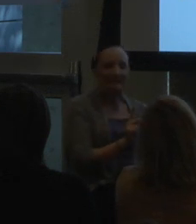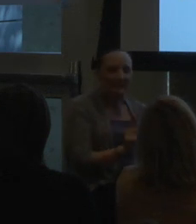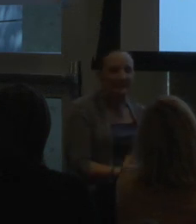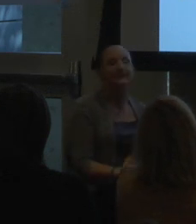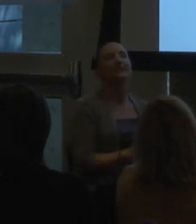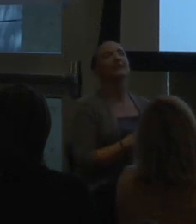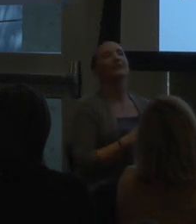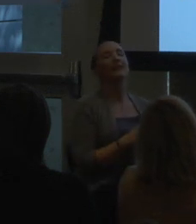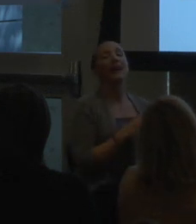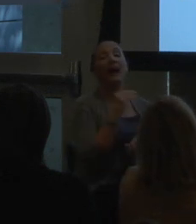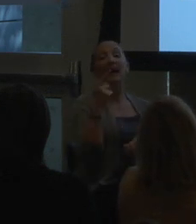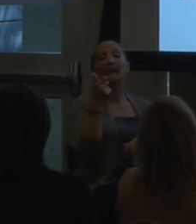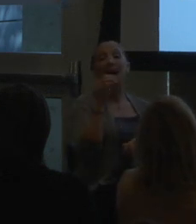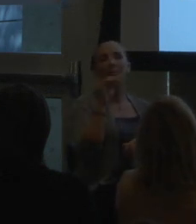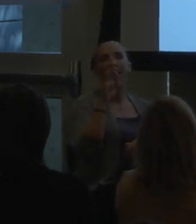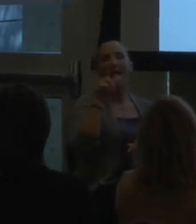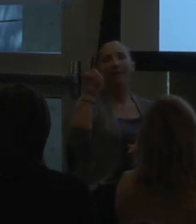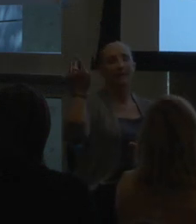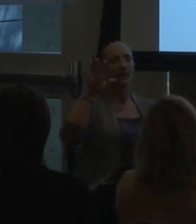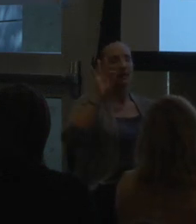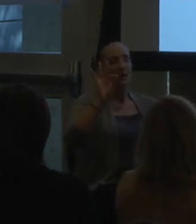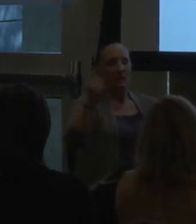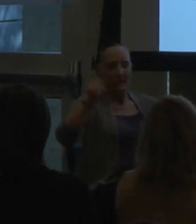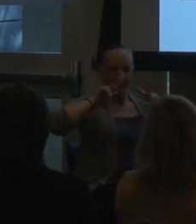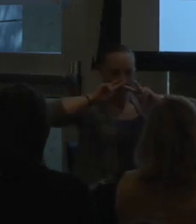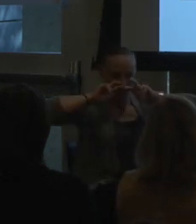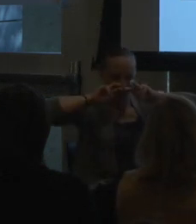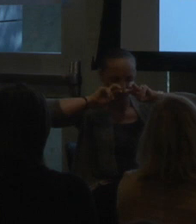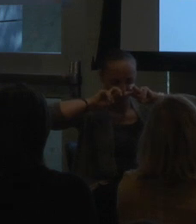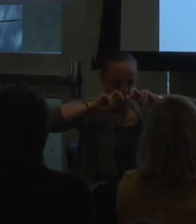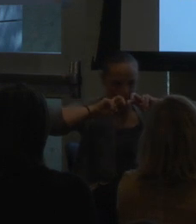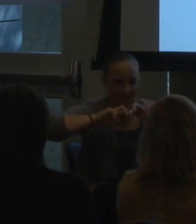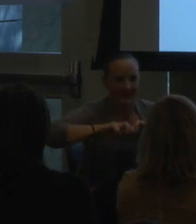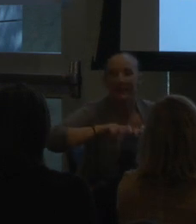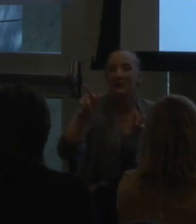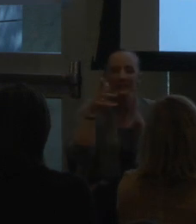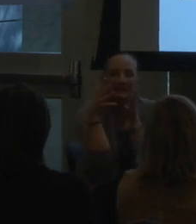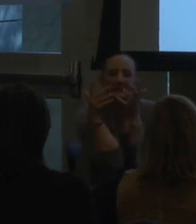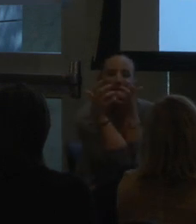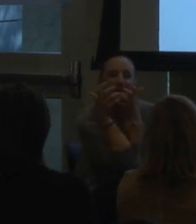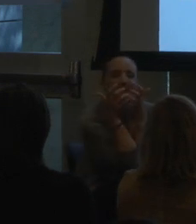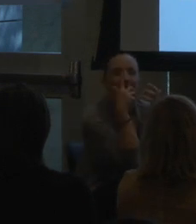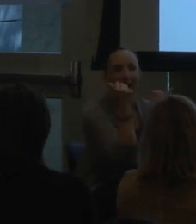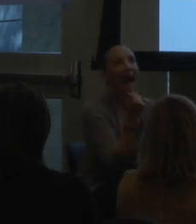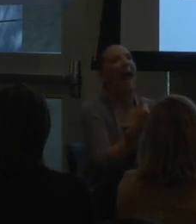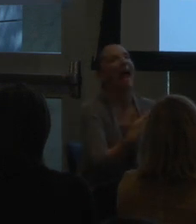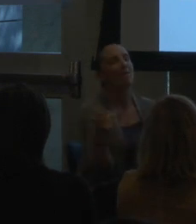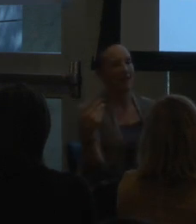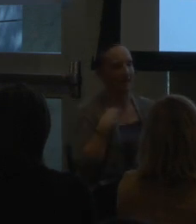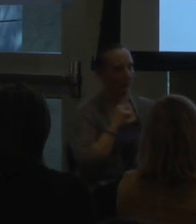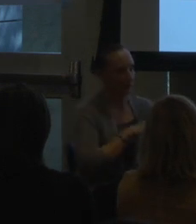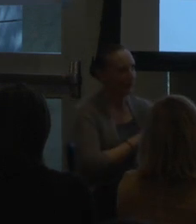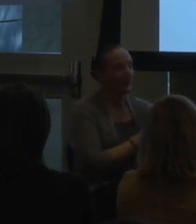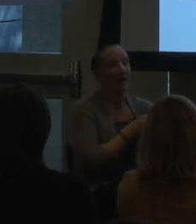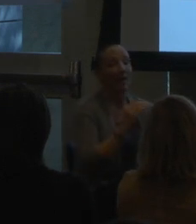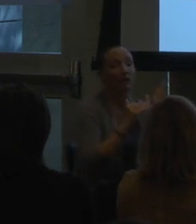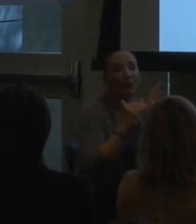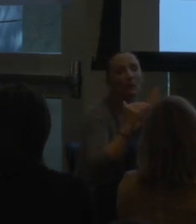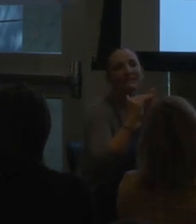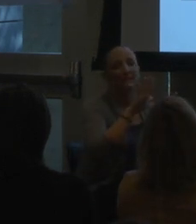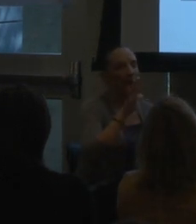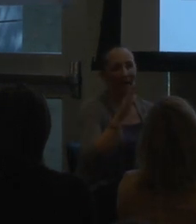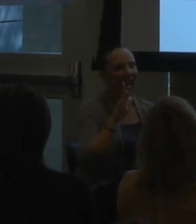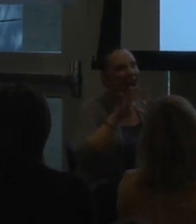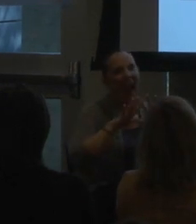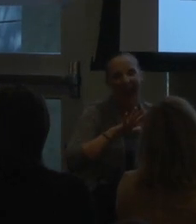consistency, and Gabriella is incredibly anal about stimuli, and so they're matched for everything. So frequency, blah, blah, blah,